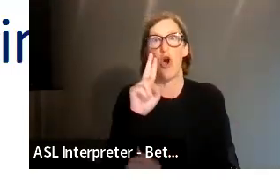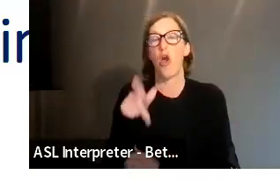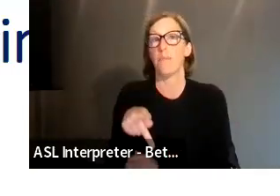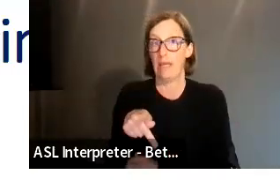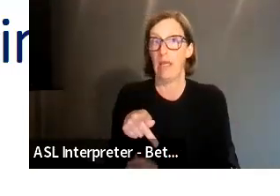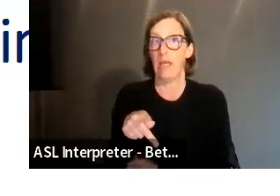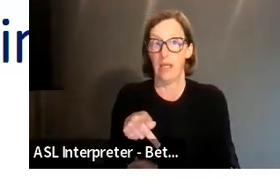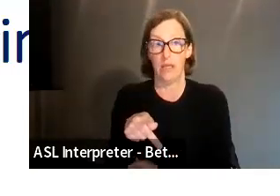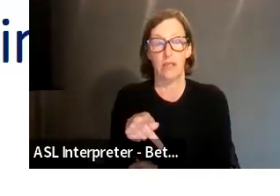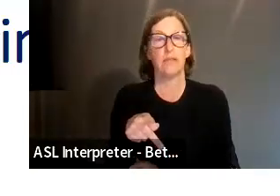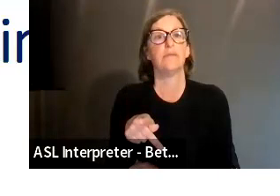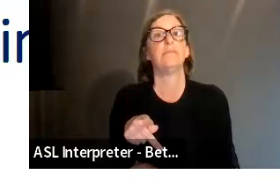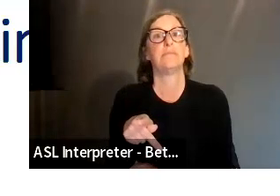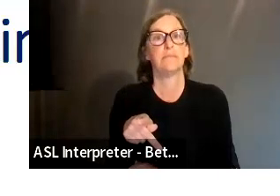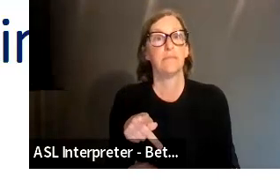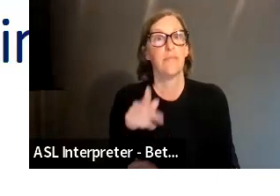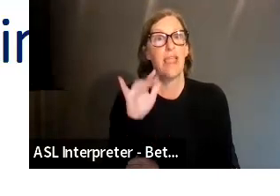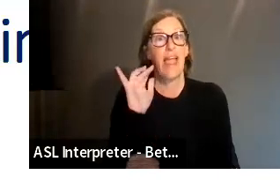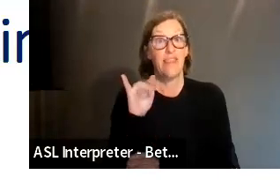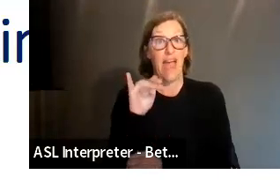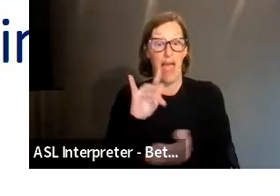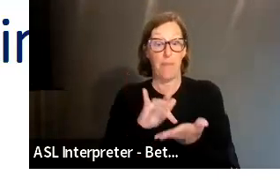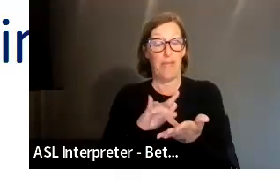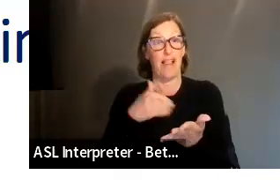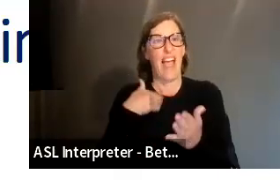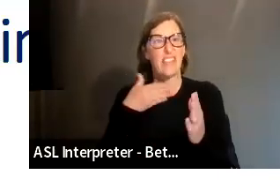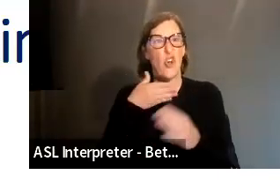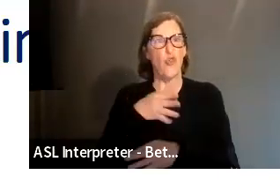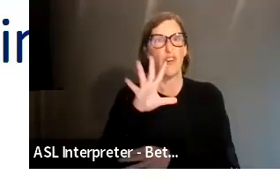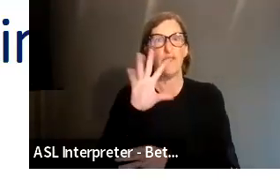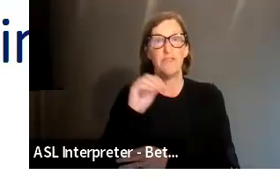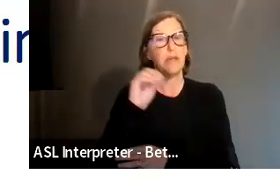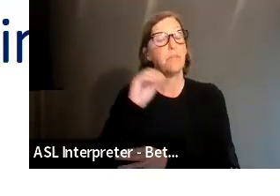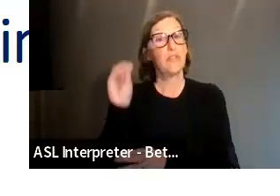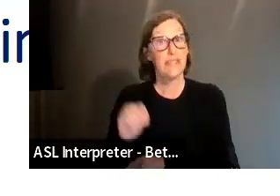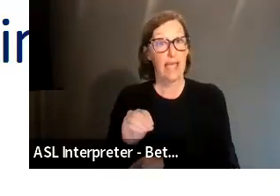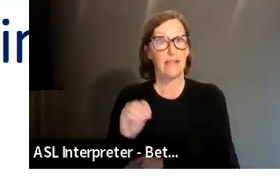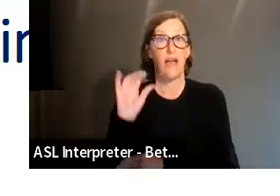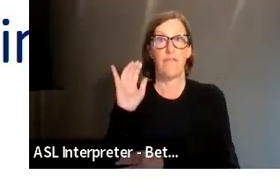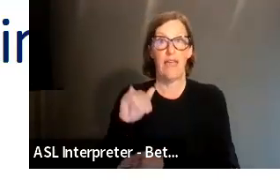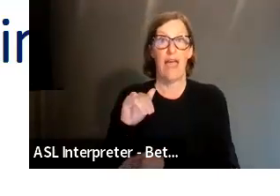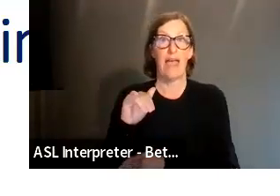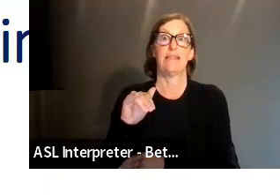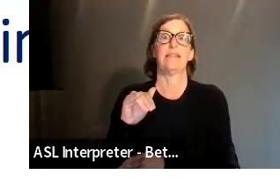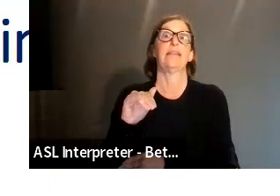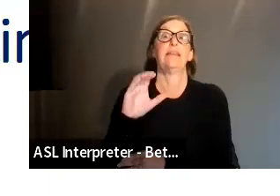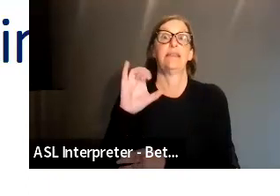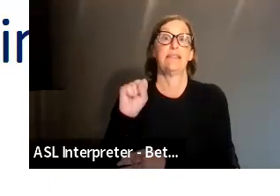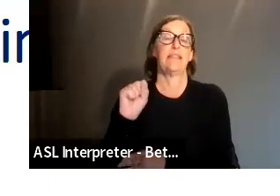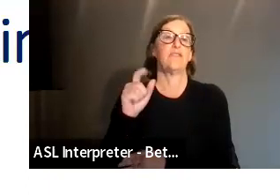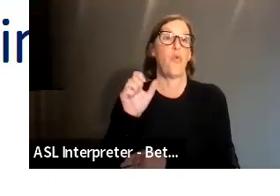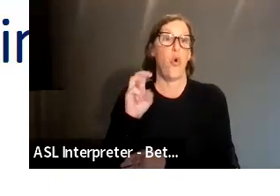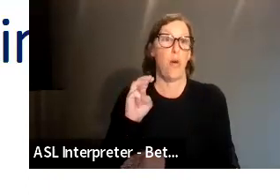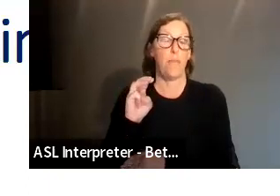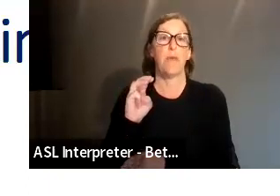retinitis pigmentosa. Those capsules contain more than 50% of the cis form. It went to the liver, to the